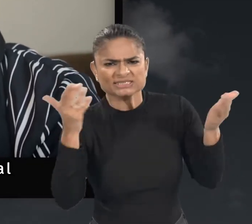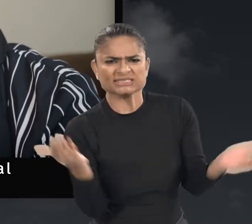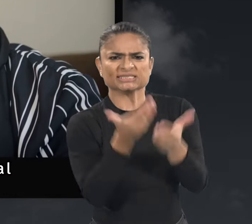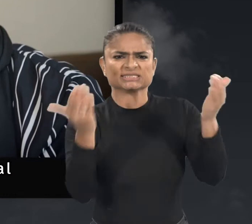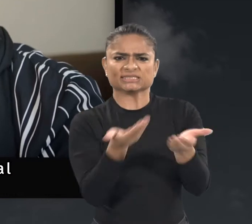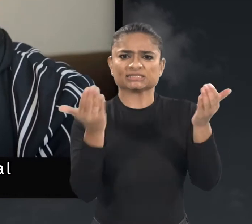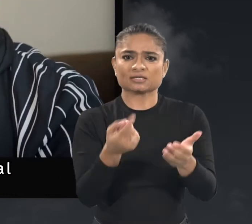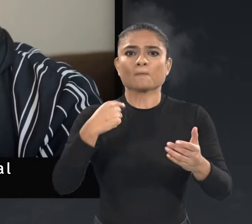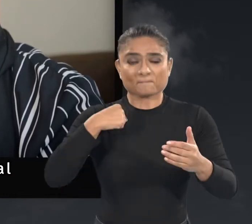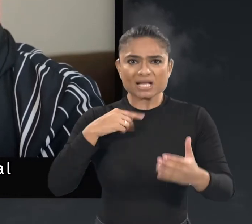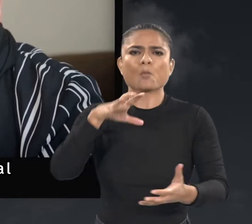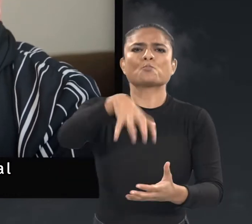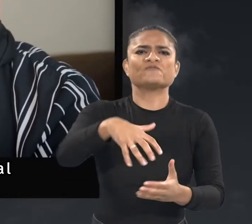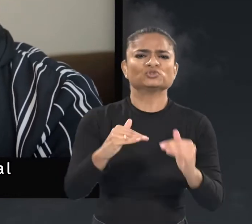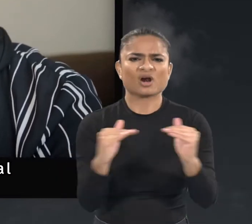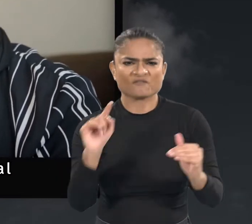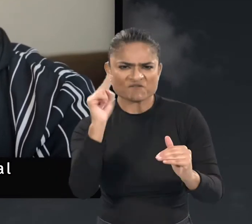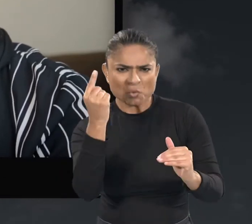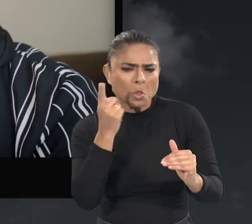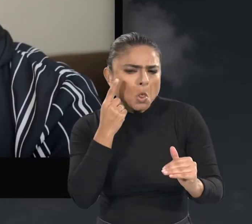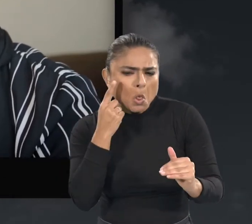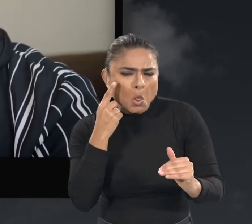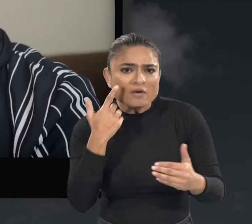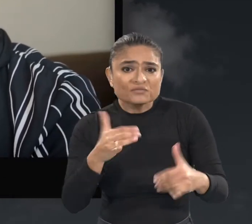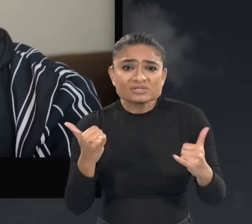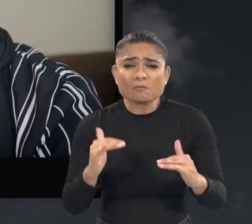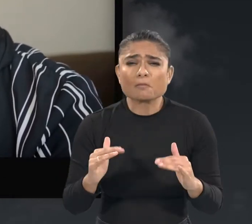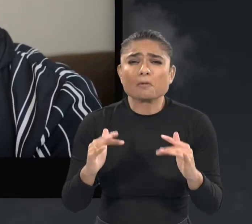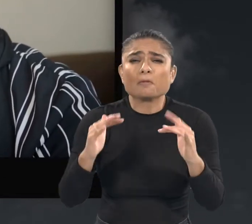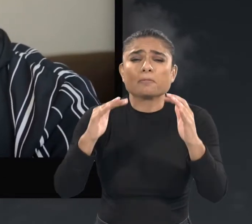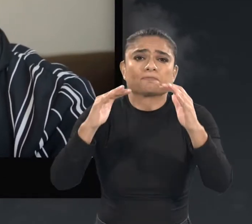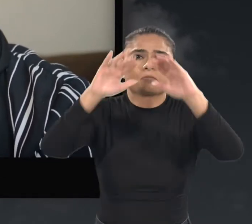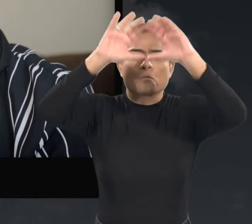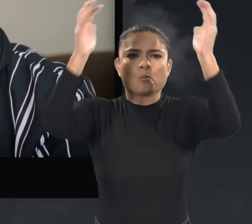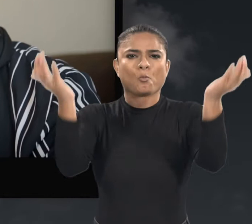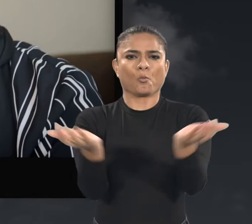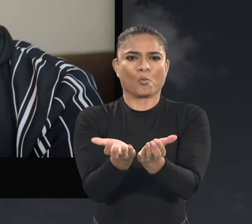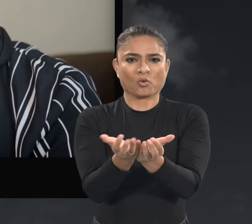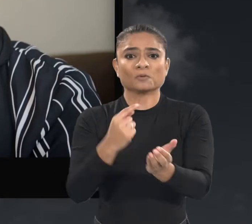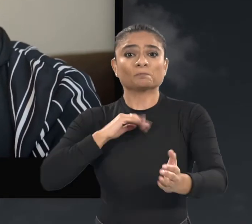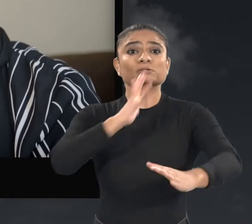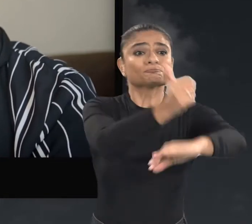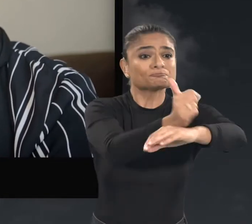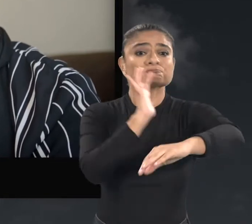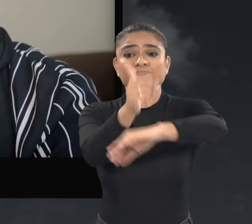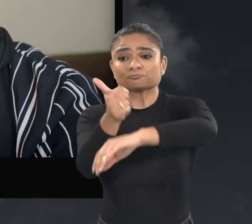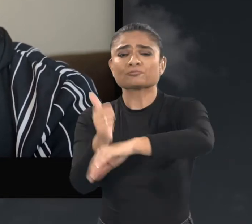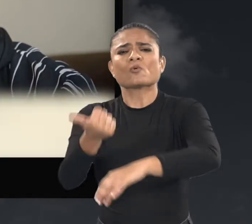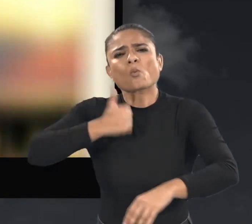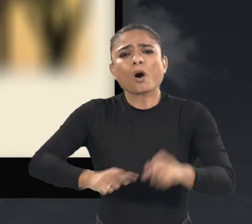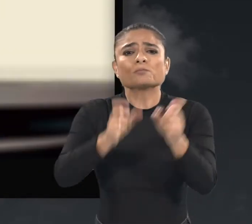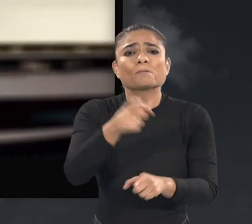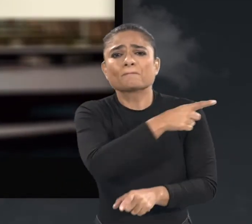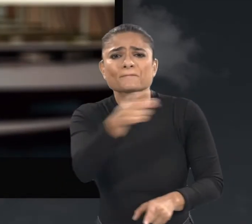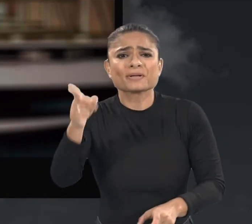eventually I did it at a provincial level and then a national level, and now I've done it in a global level. Now, why I established it